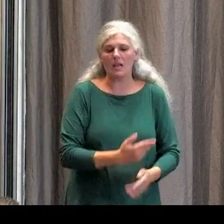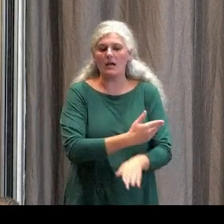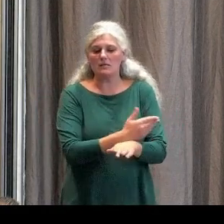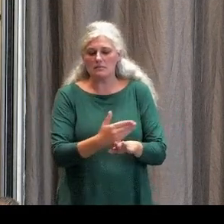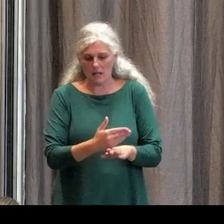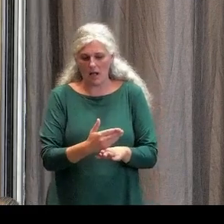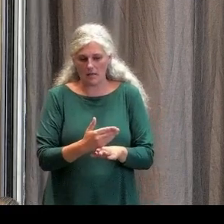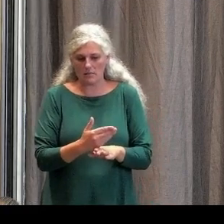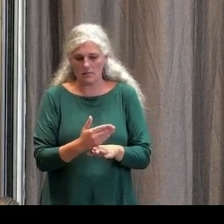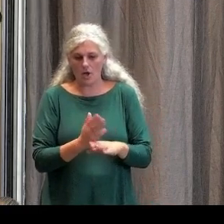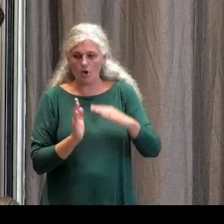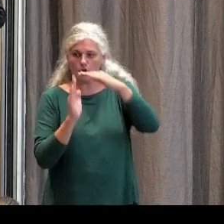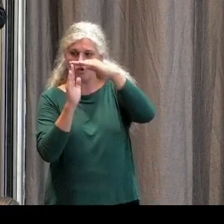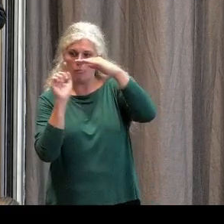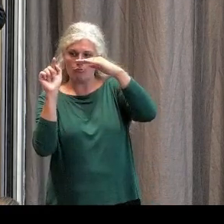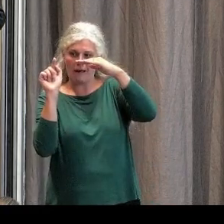top right-hand corner.